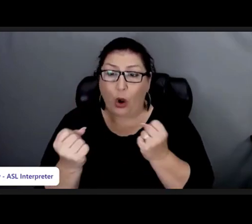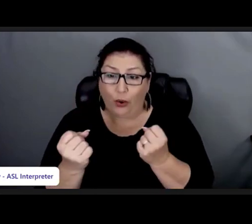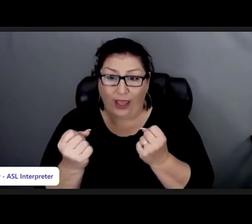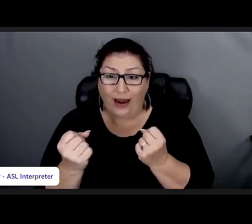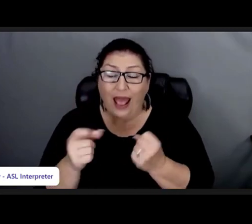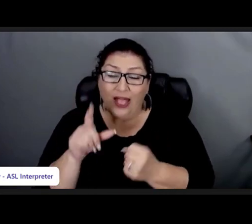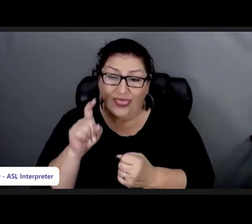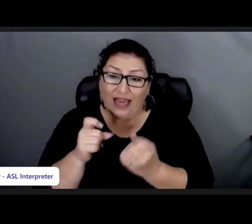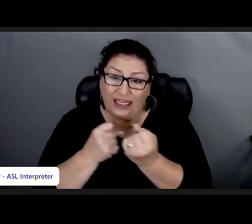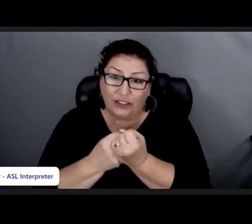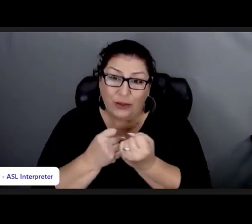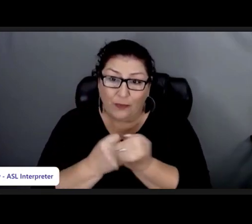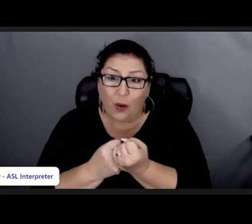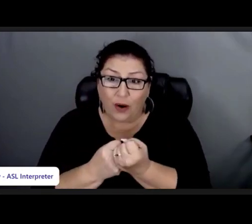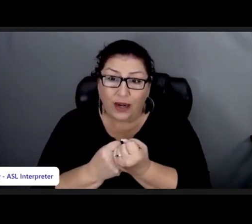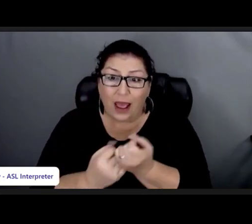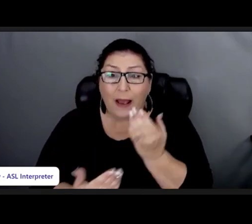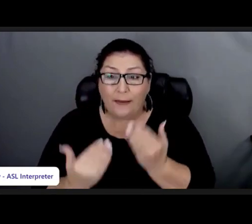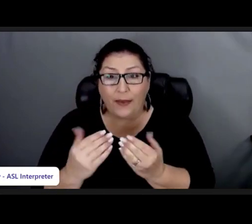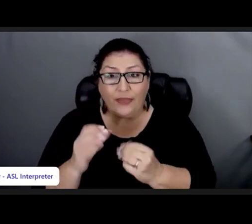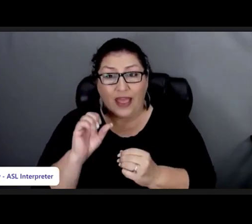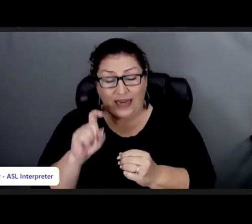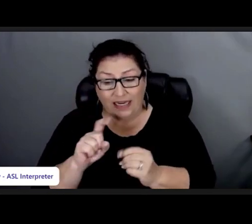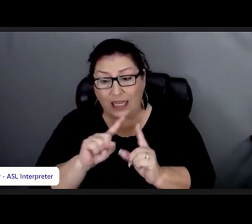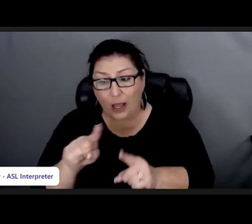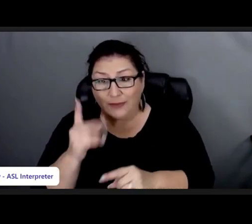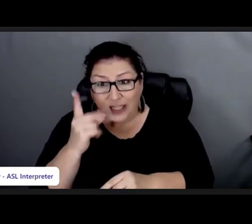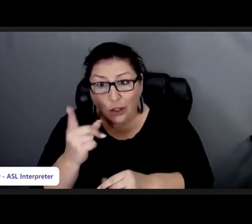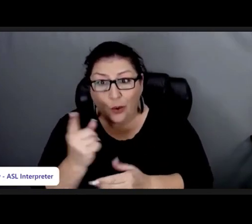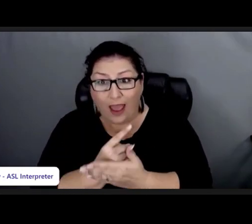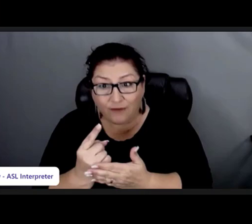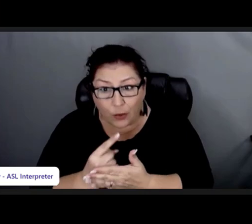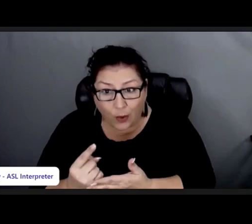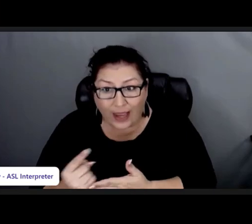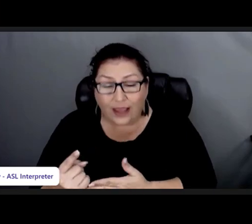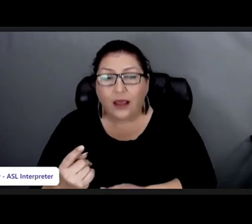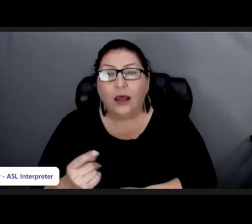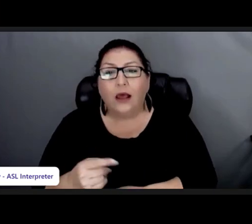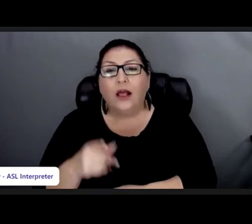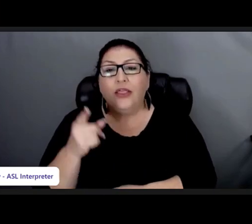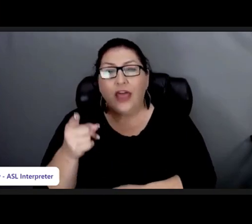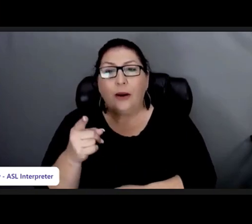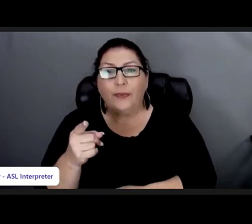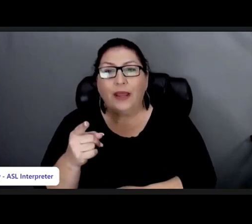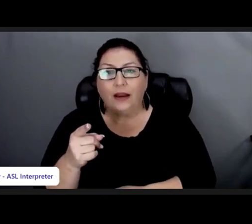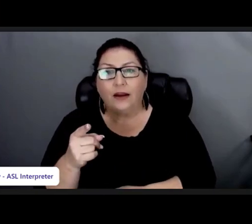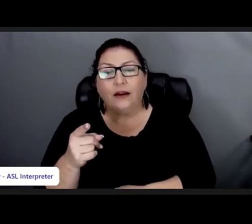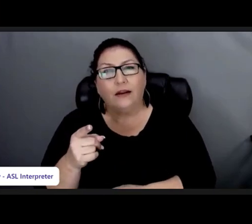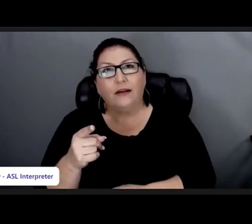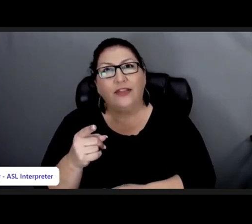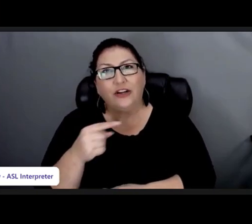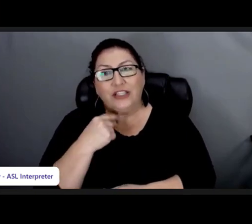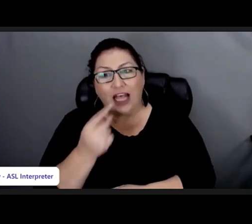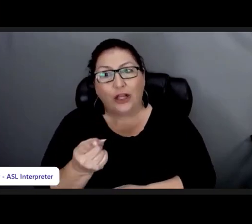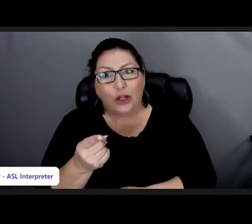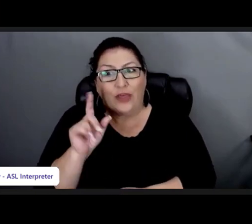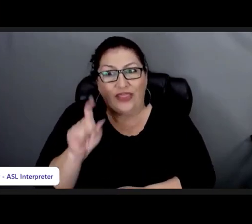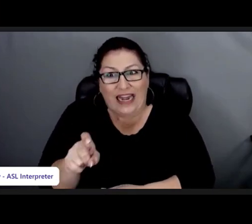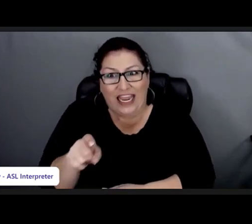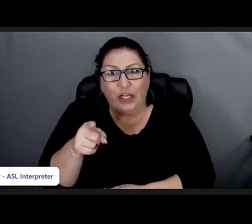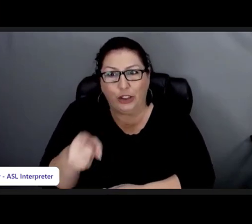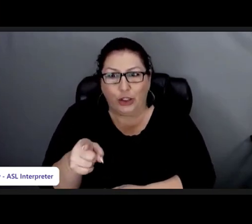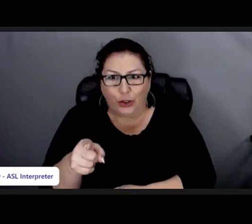And, maybe because they come see you every week or they want to come see you every week, they aren't being a pain. What they're telling you is that they need you.